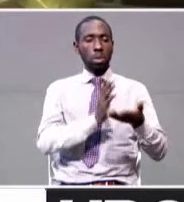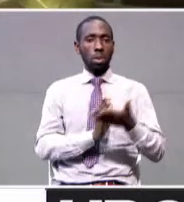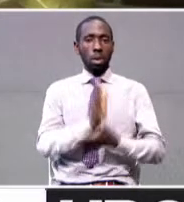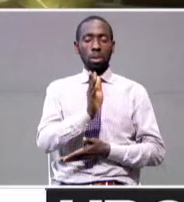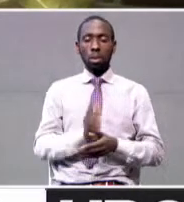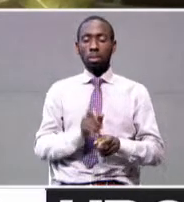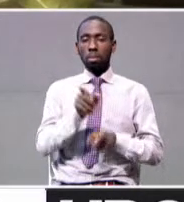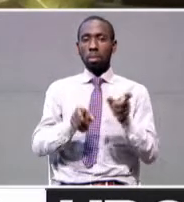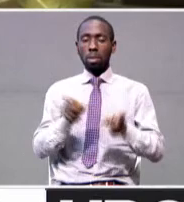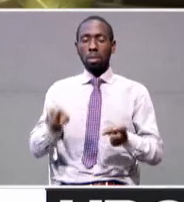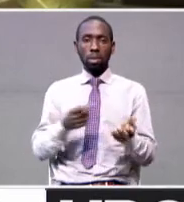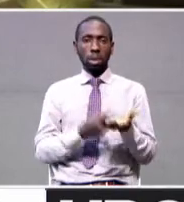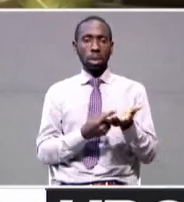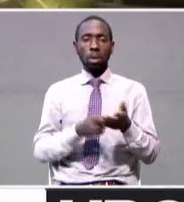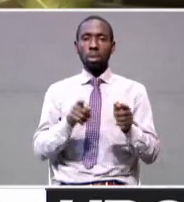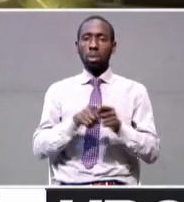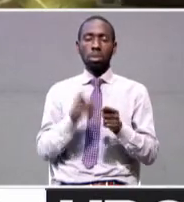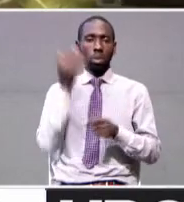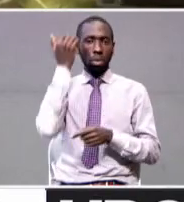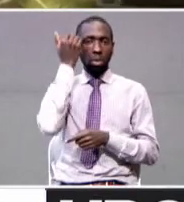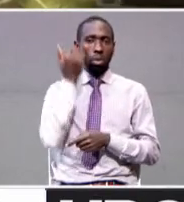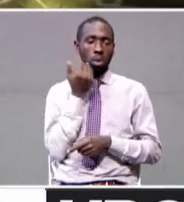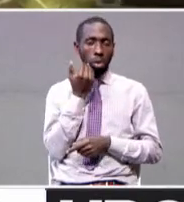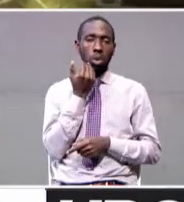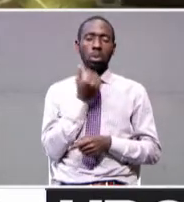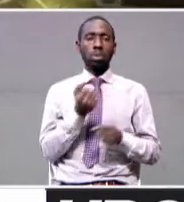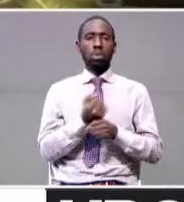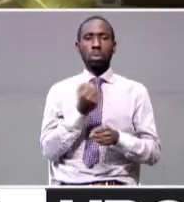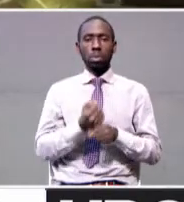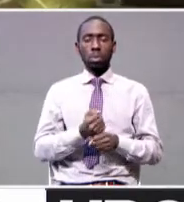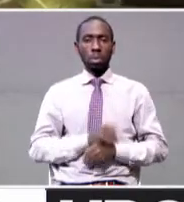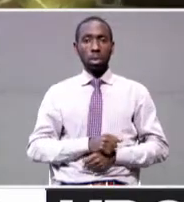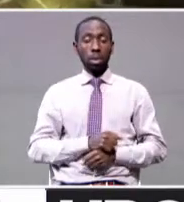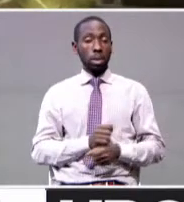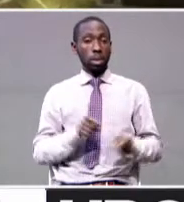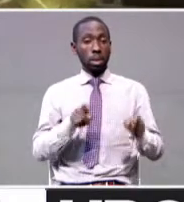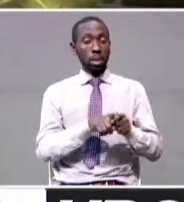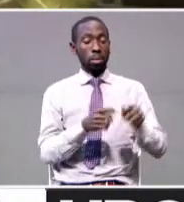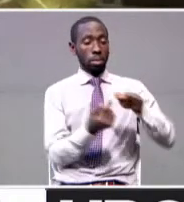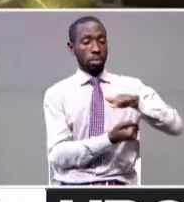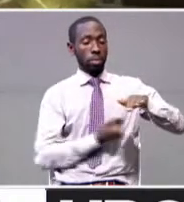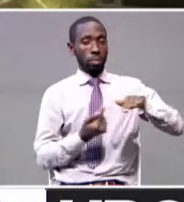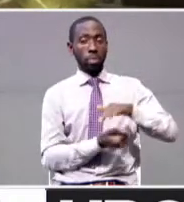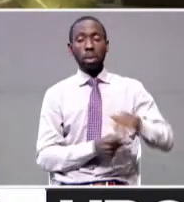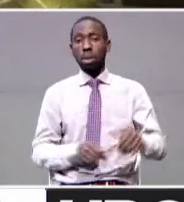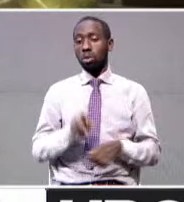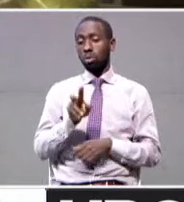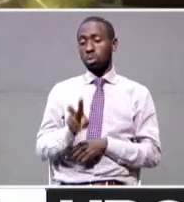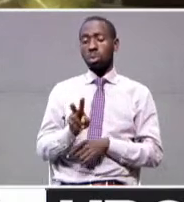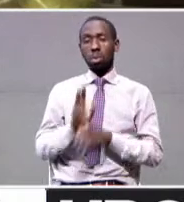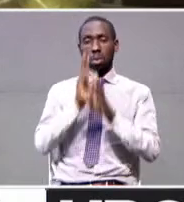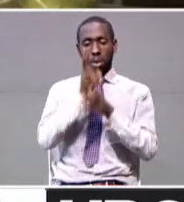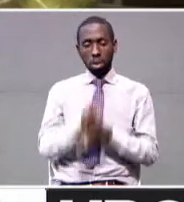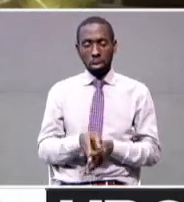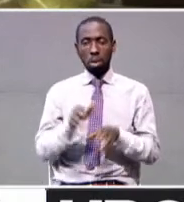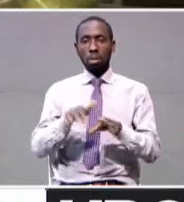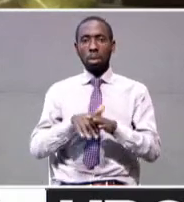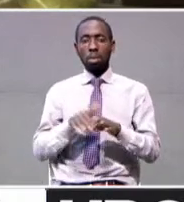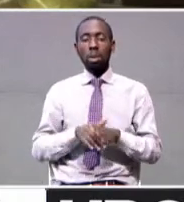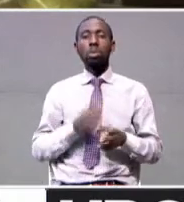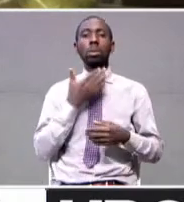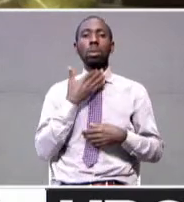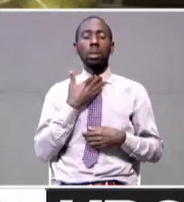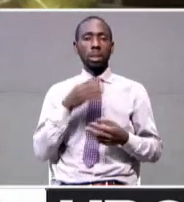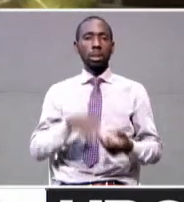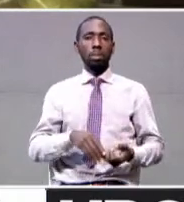hold, to have courts independently do their work. In the circumstances, these two honorable members will require special